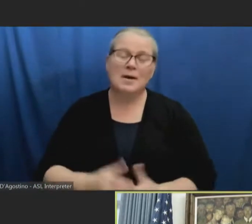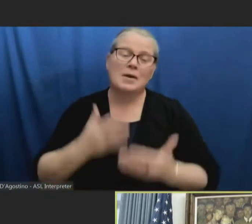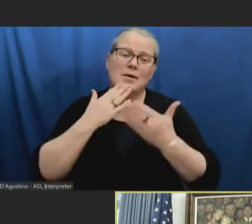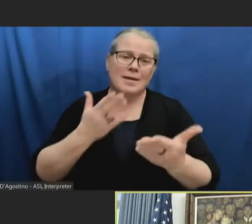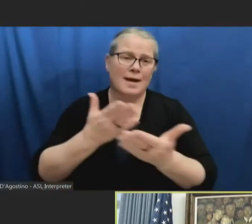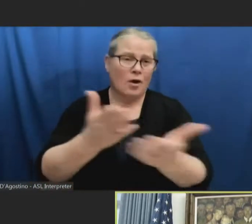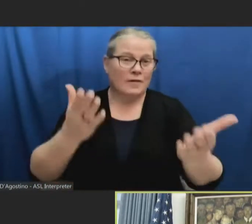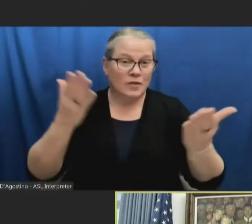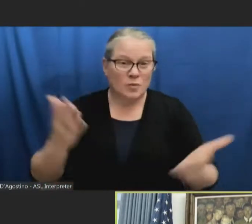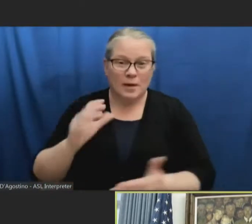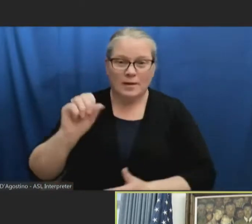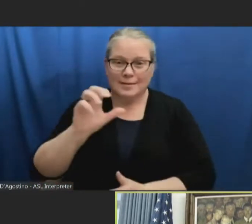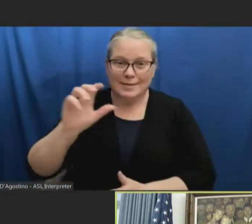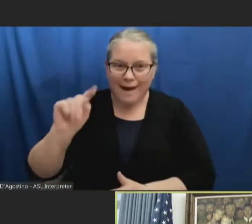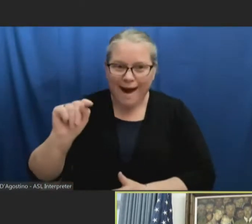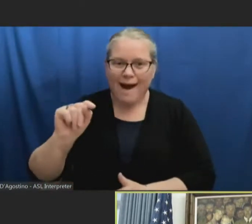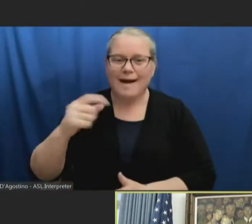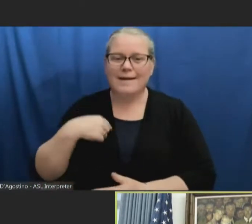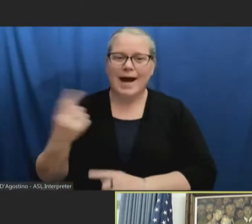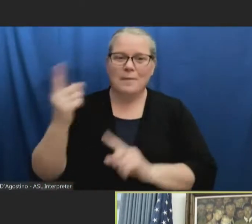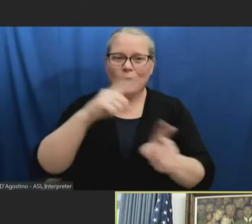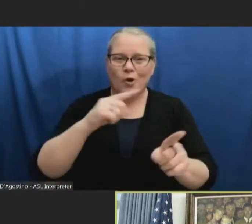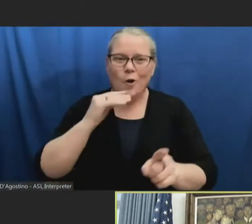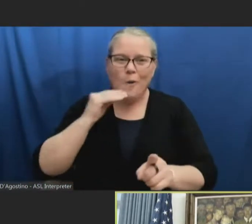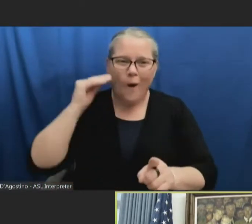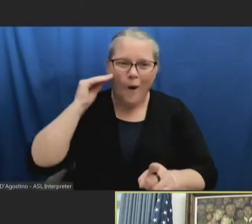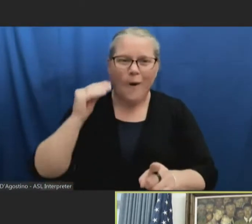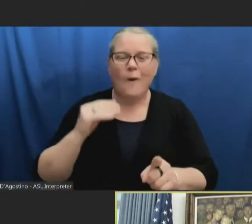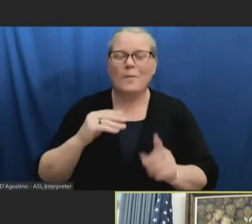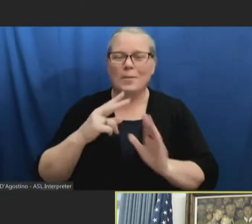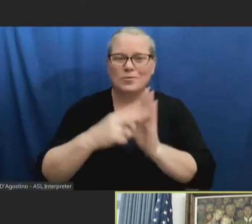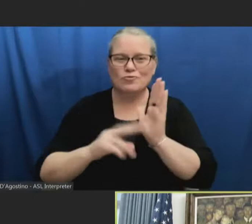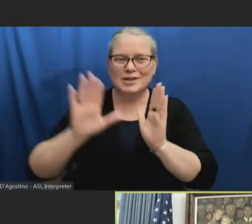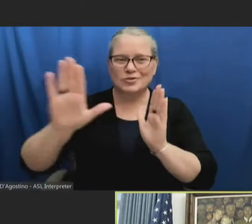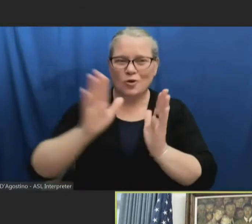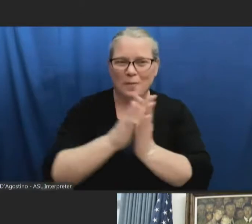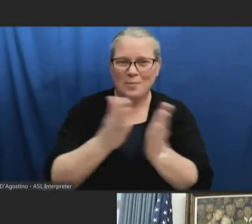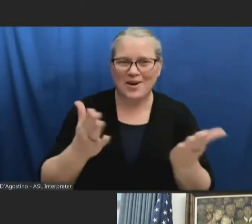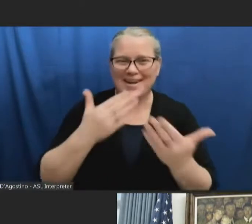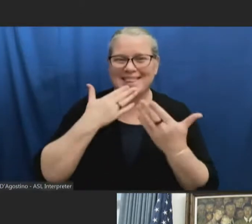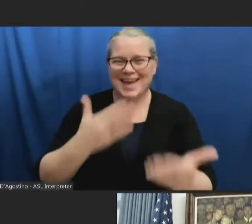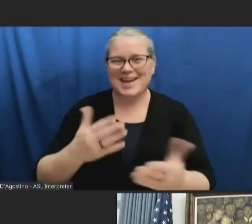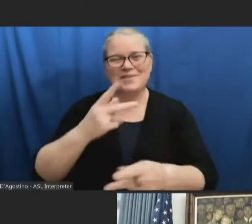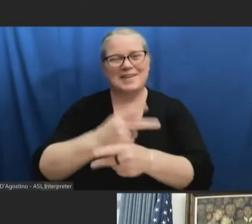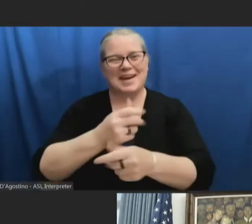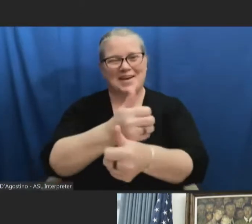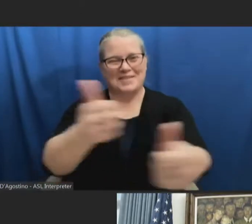here. Scott, I'm gonna go home and curl up in front of uncontrolled spread. Take care, everybody. Thanks a lot.